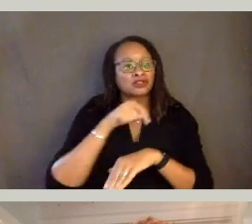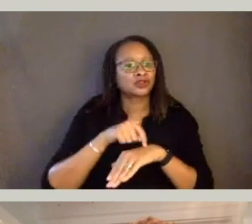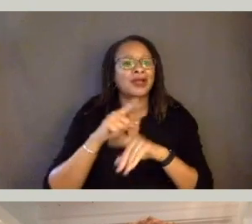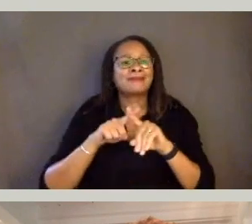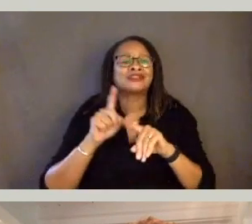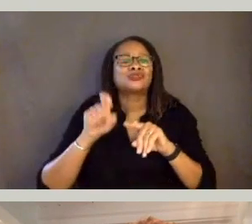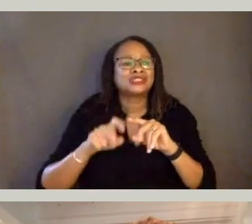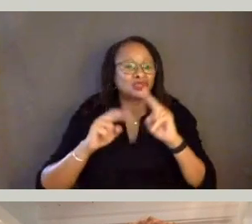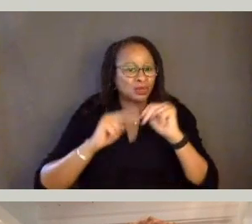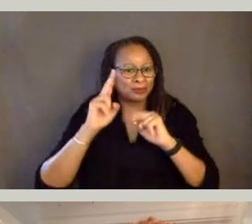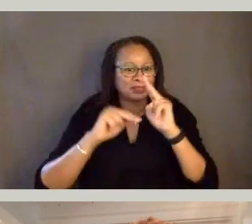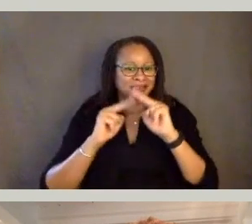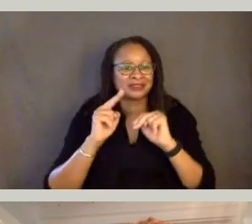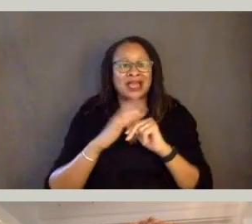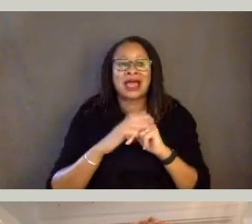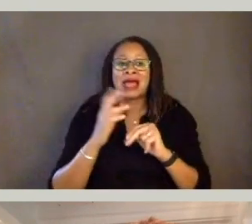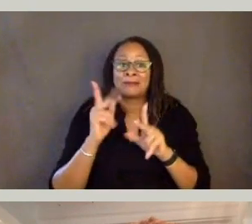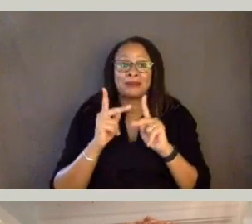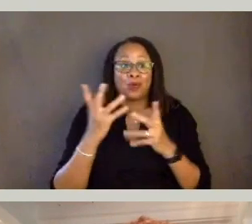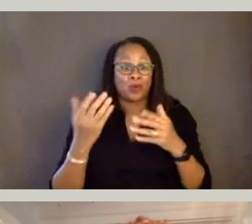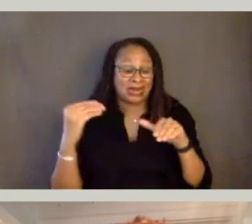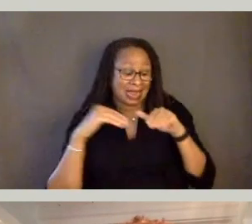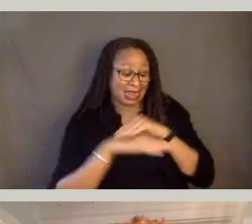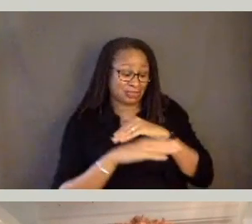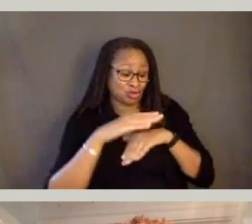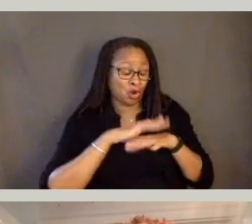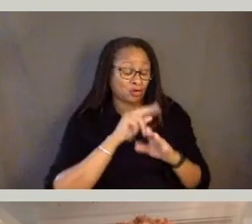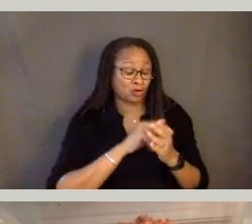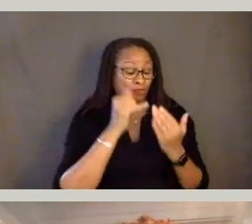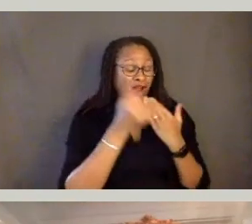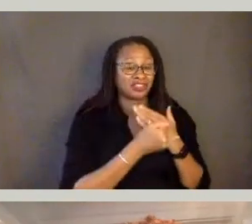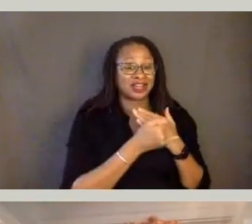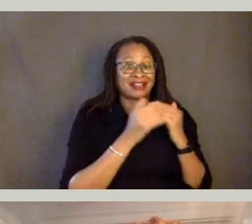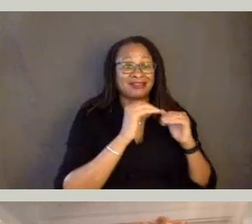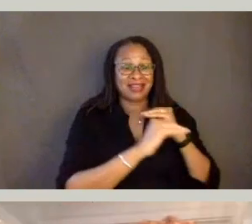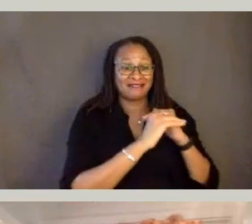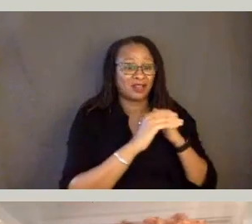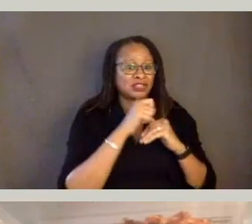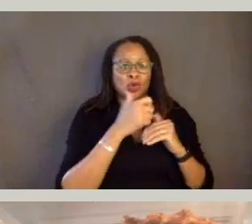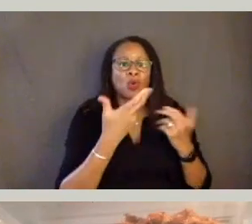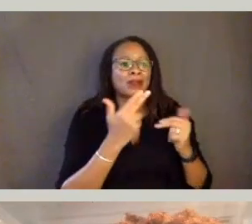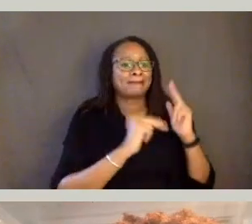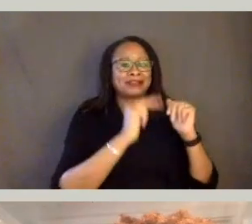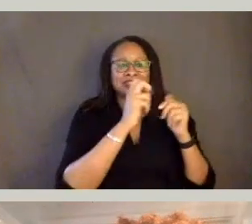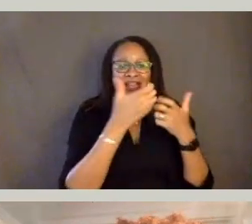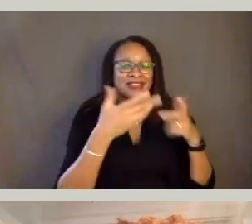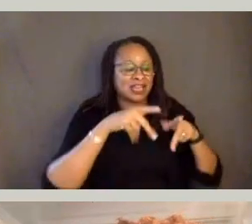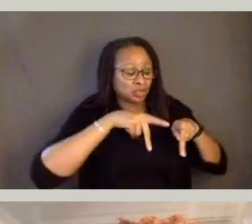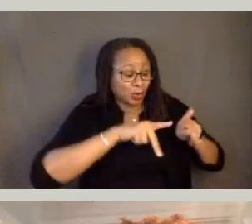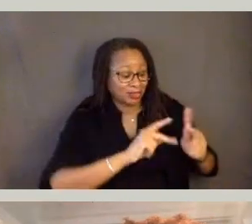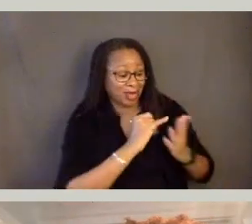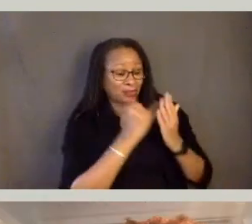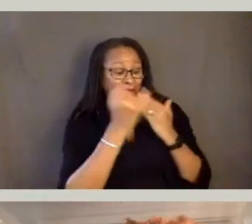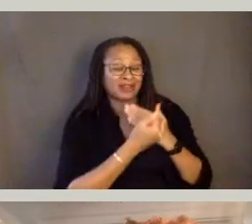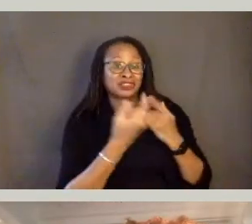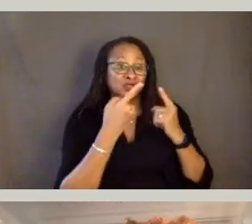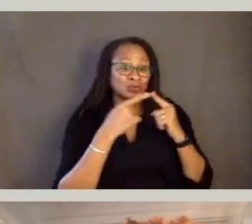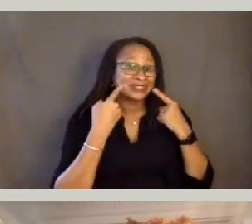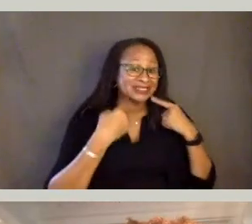And I think a lot of people want to come in on the project level and not want to build that thing that allows those projects to actually do what they want it to do.